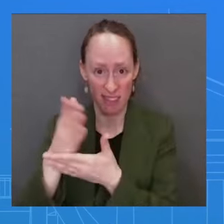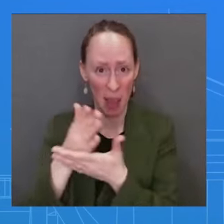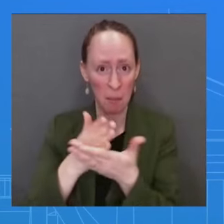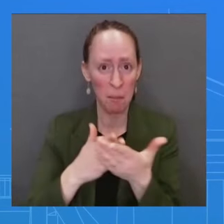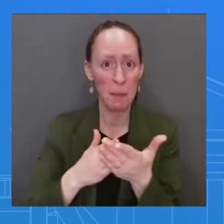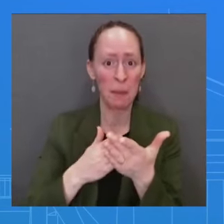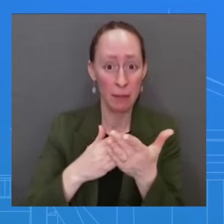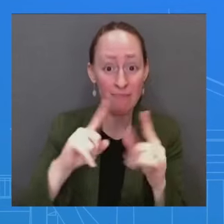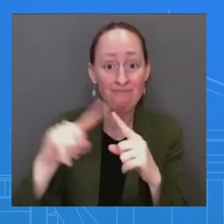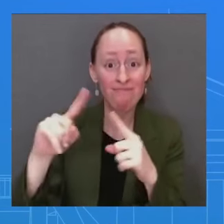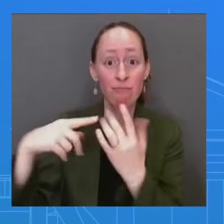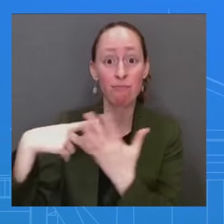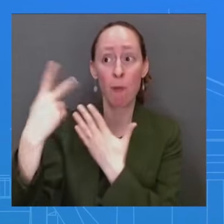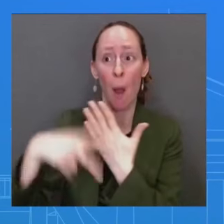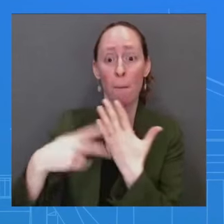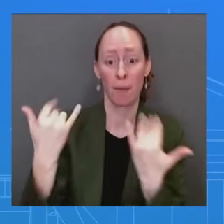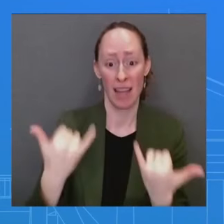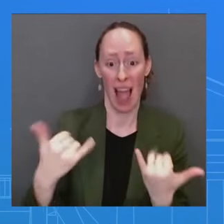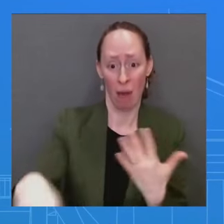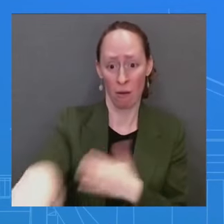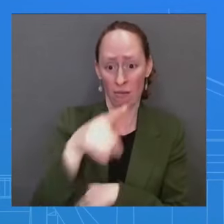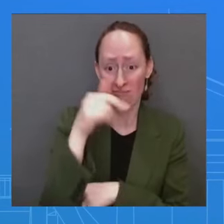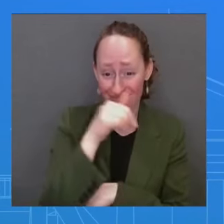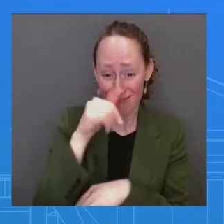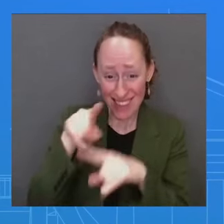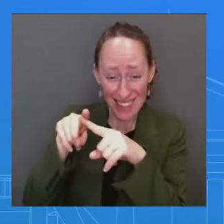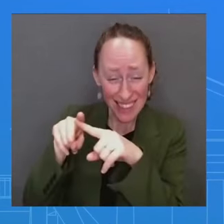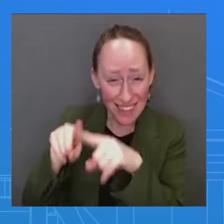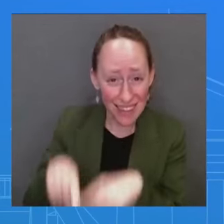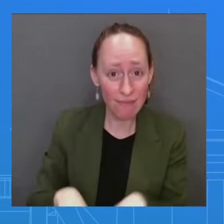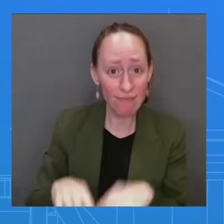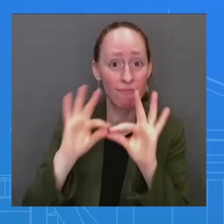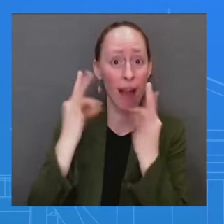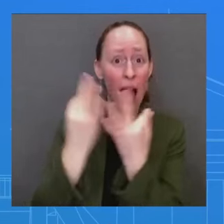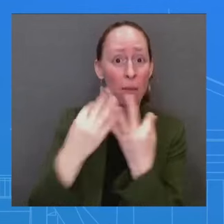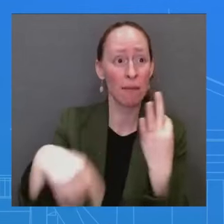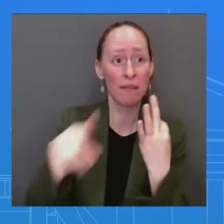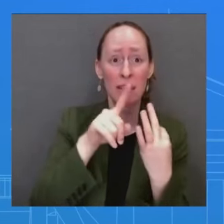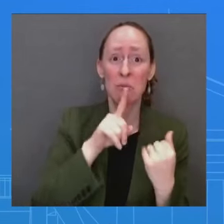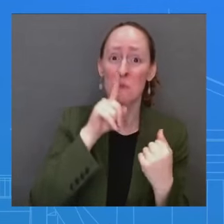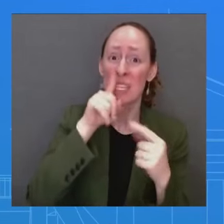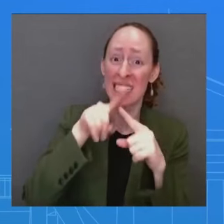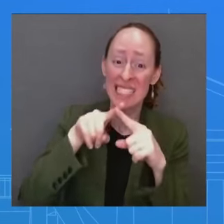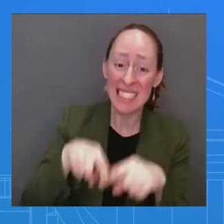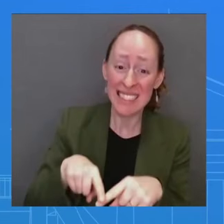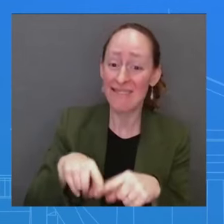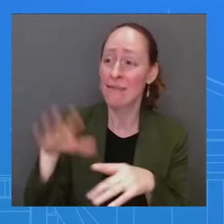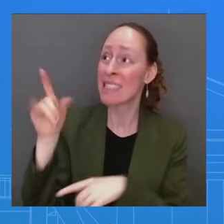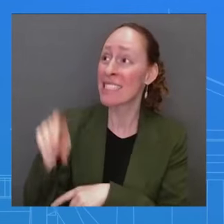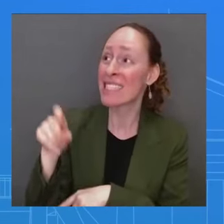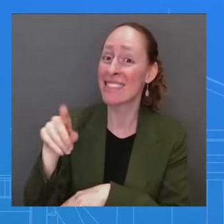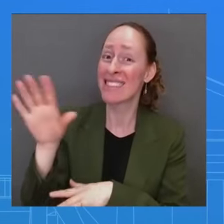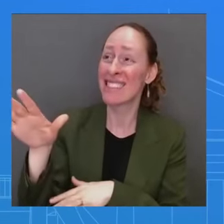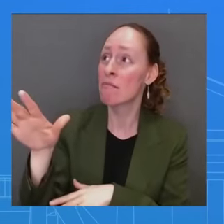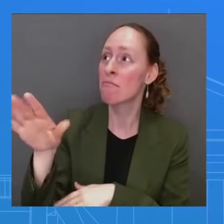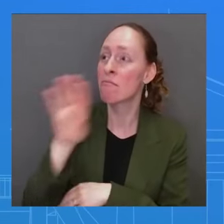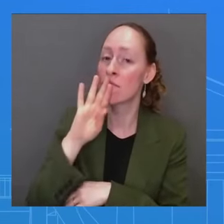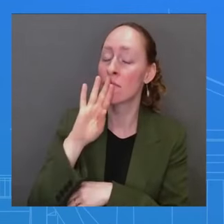necessary for them and their families. And so, no, that is not something we want to see. That isn't. It is not something we want to see.